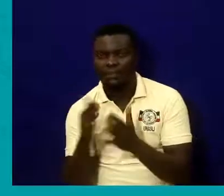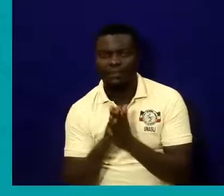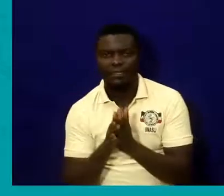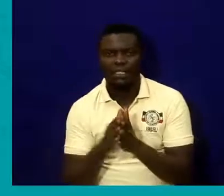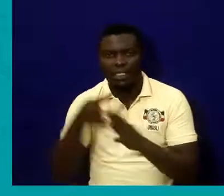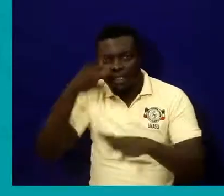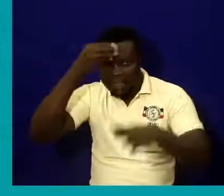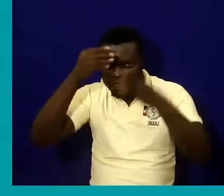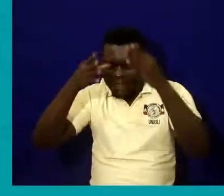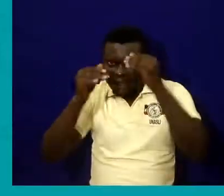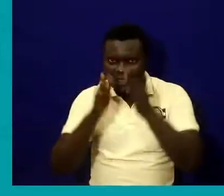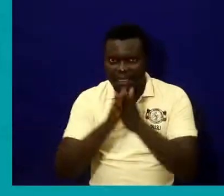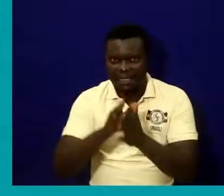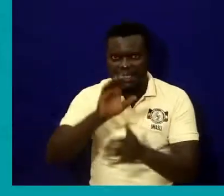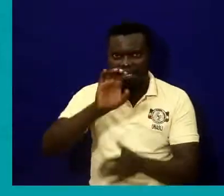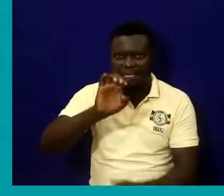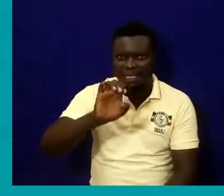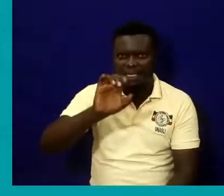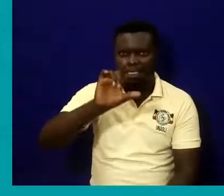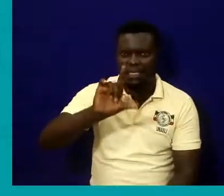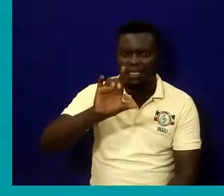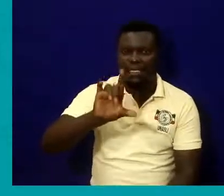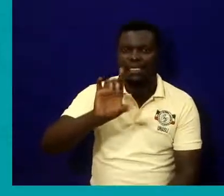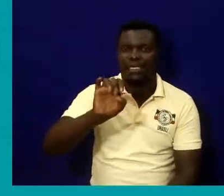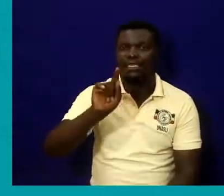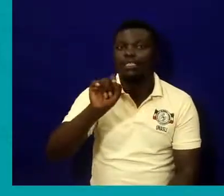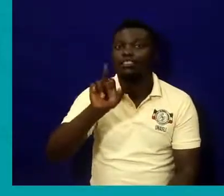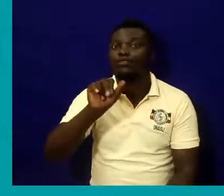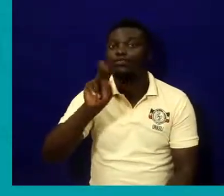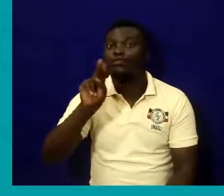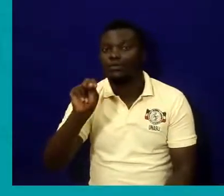We have studied electron configuration. So,